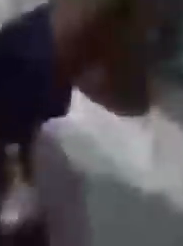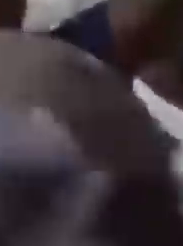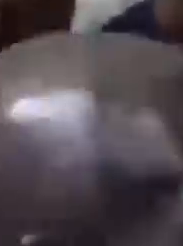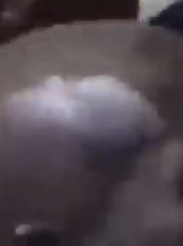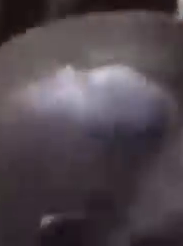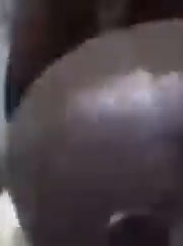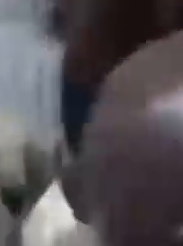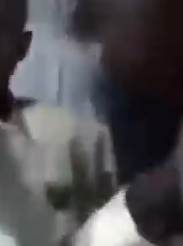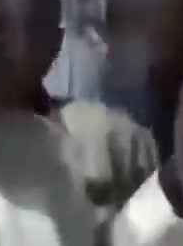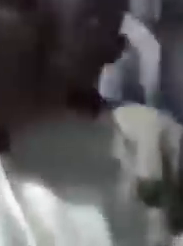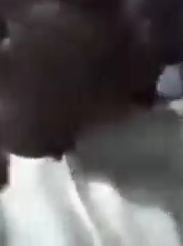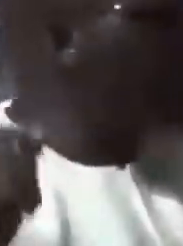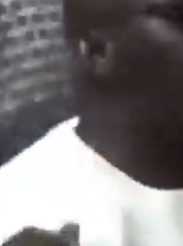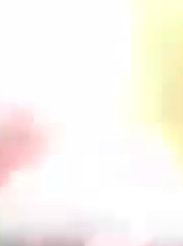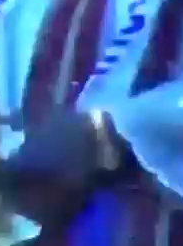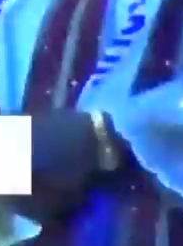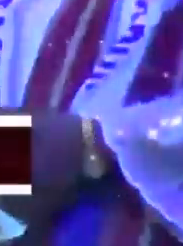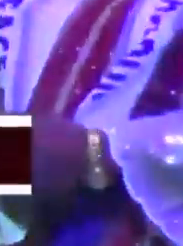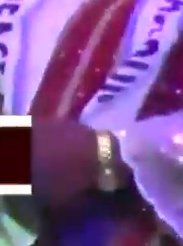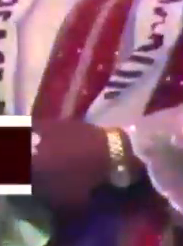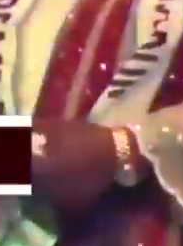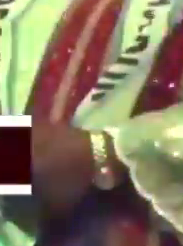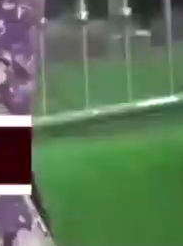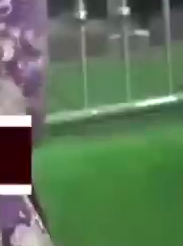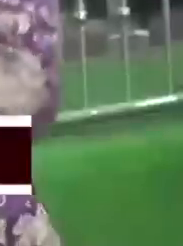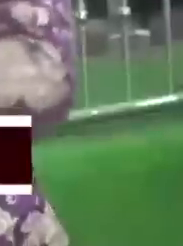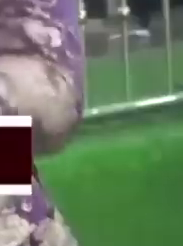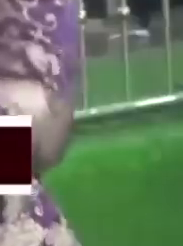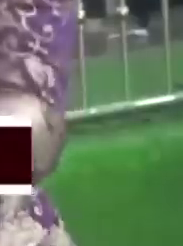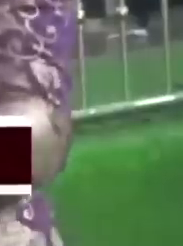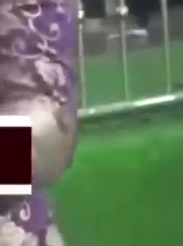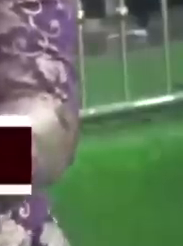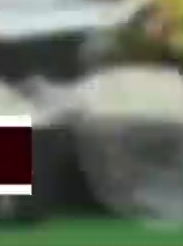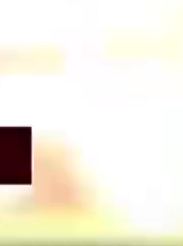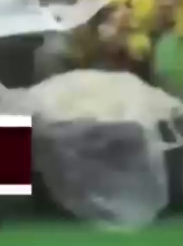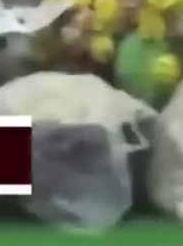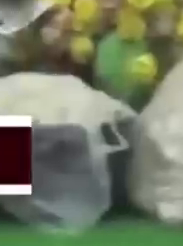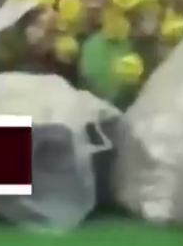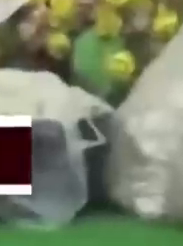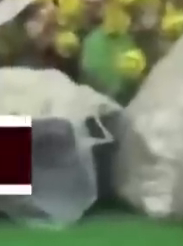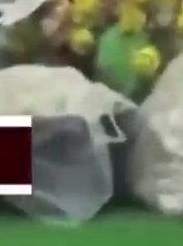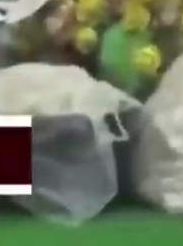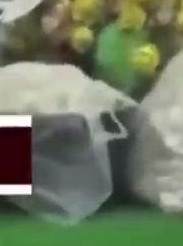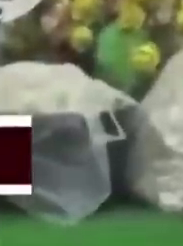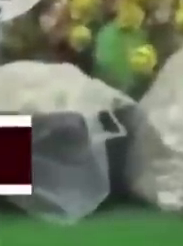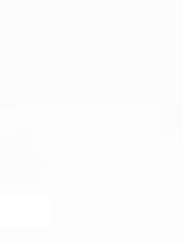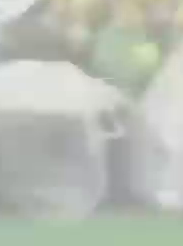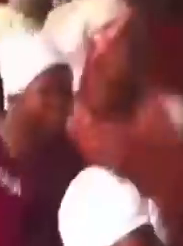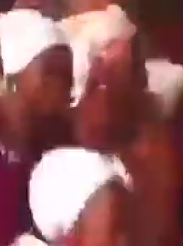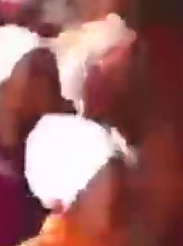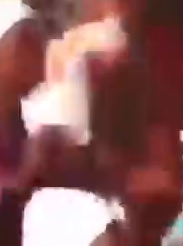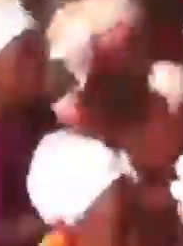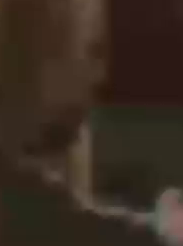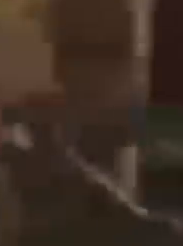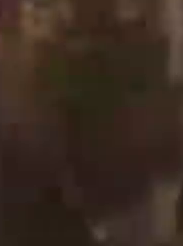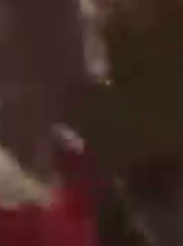jesus ninu aye awon iranse ninu oro atori nigba ti baba se bi o ba isemine supposure ko ese mo mustafa jp wa ma gbadua fun gbogbo eyan